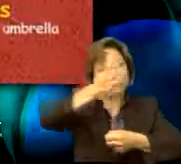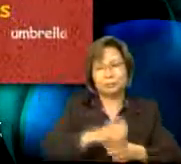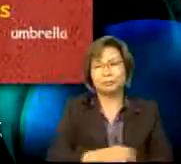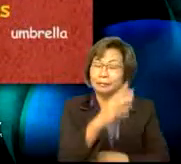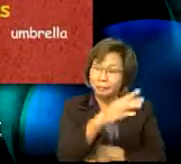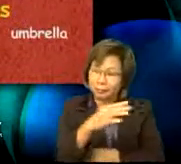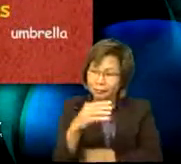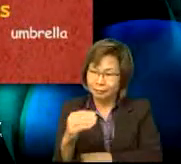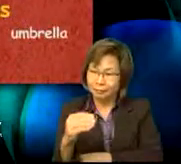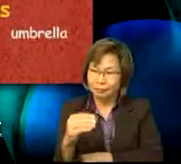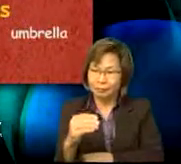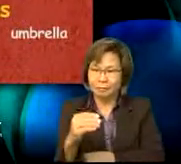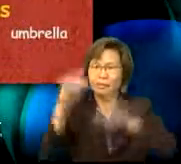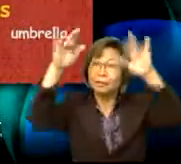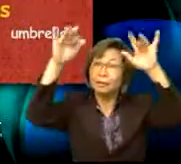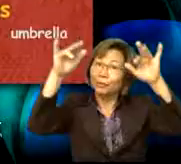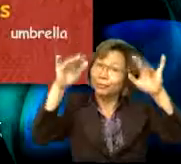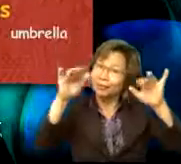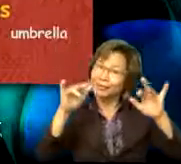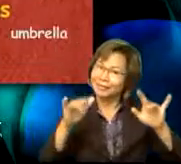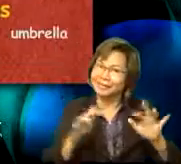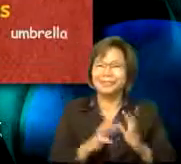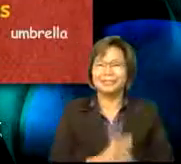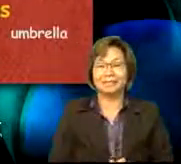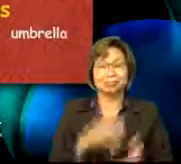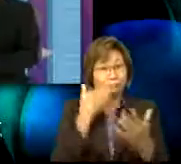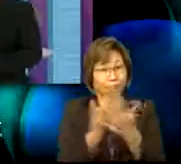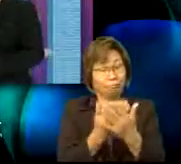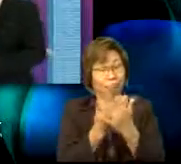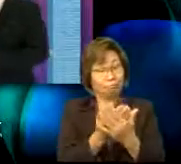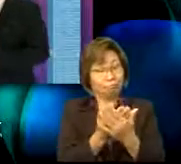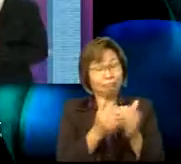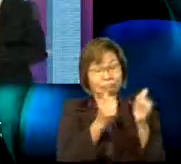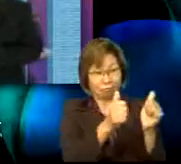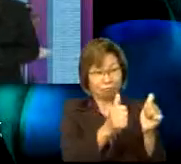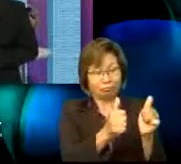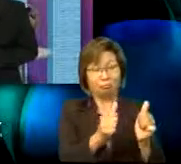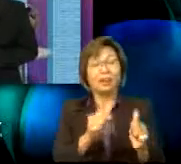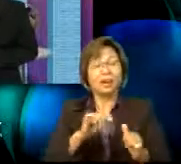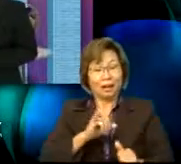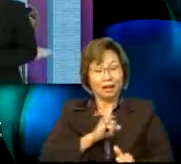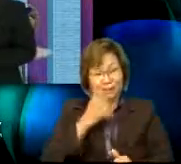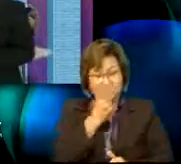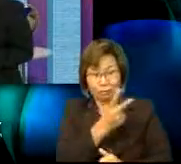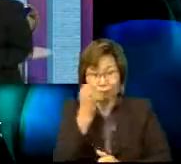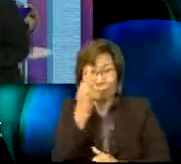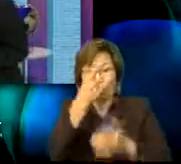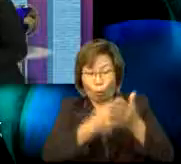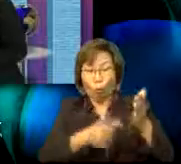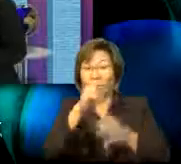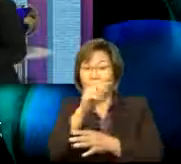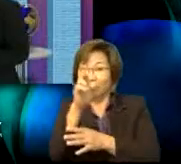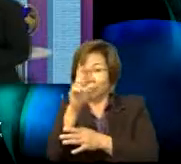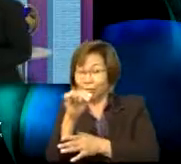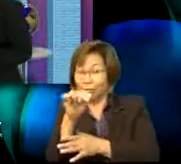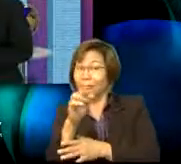umbrella, and rain. Good. I can see that you understand what nouns